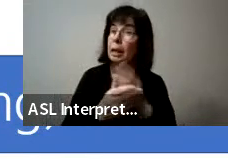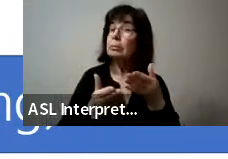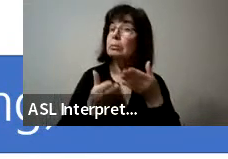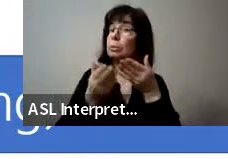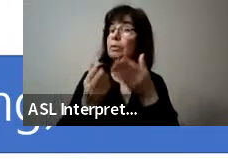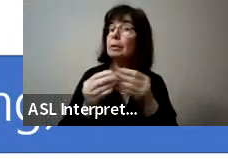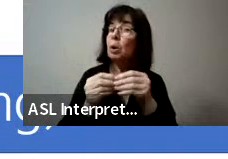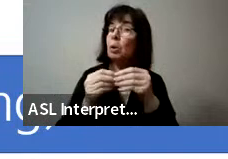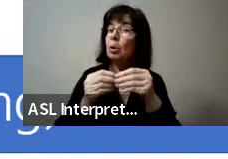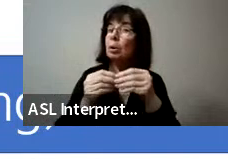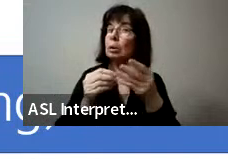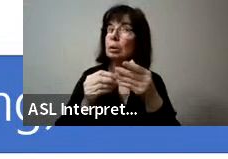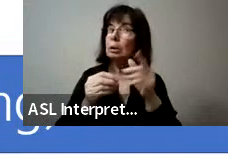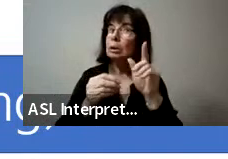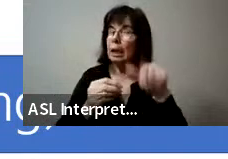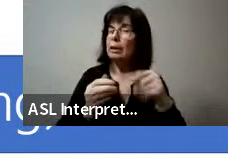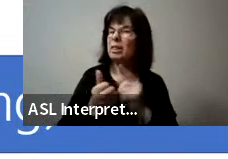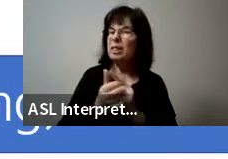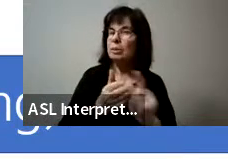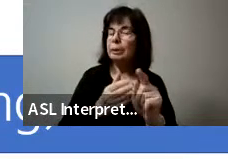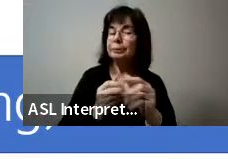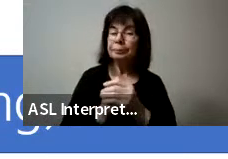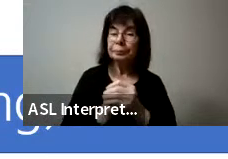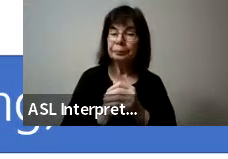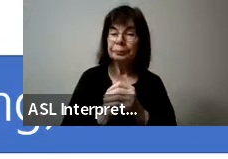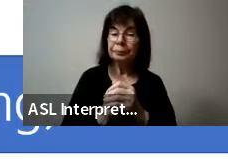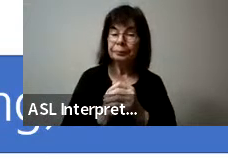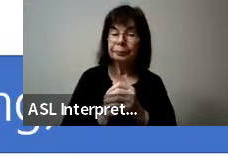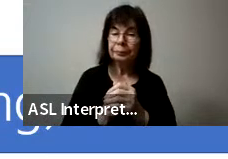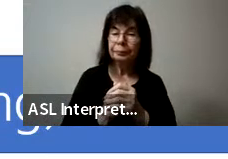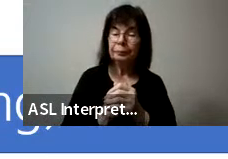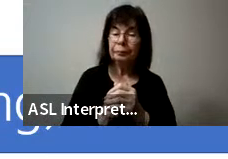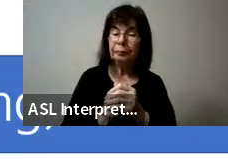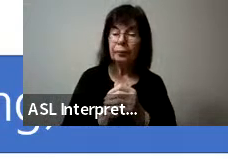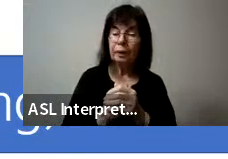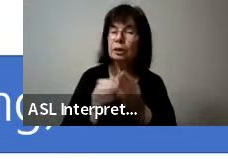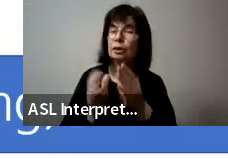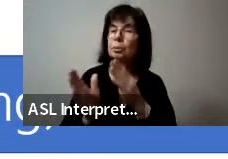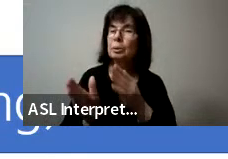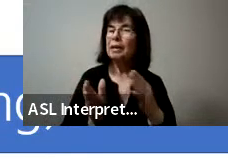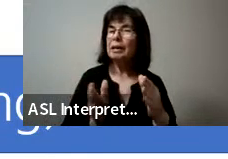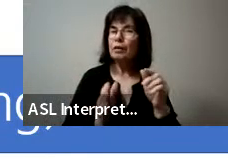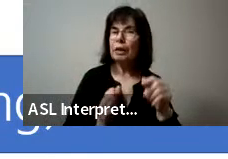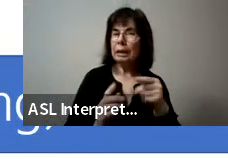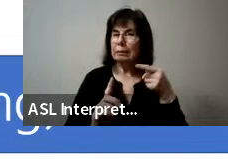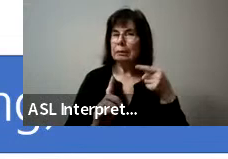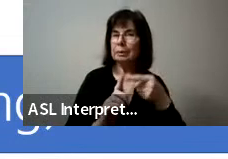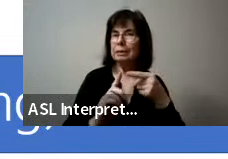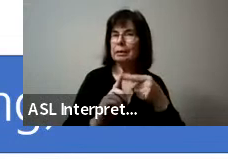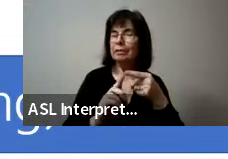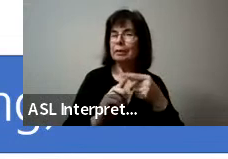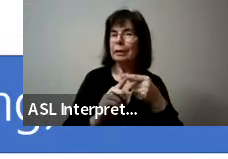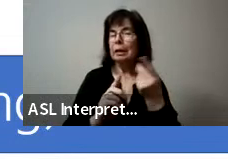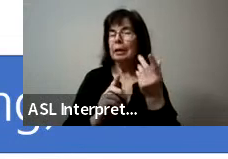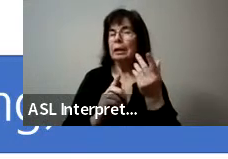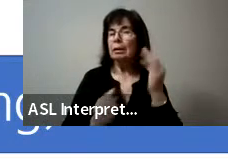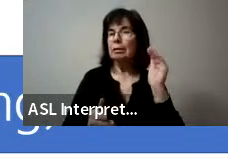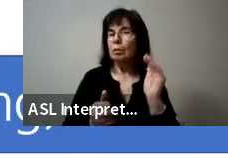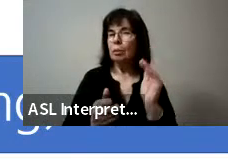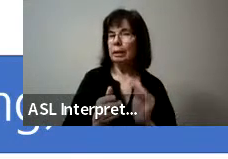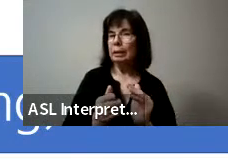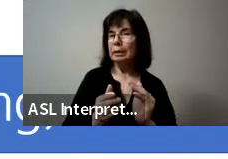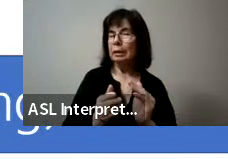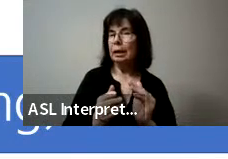messaging later this week as well to prepare for the unwinding period. And so part of that is the creation